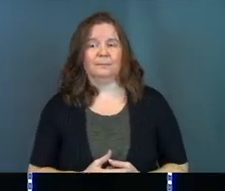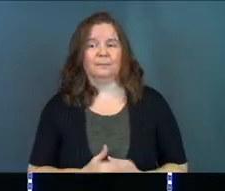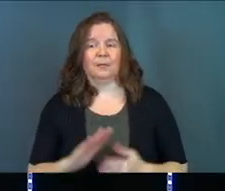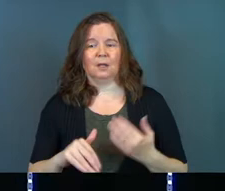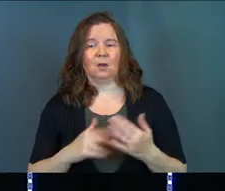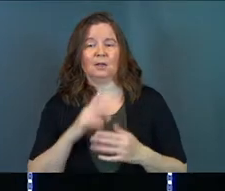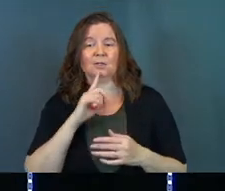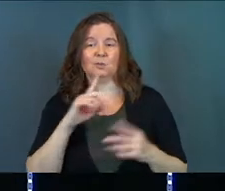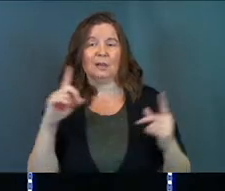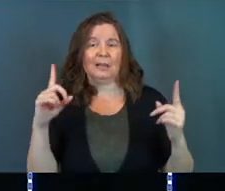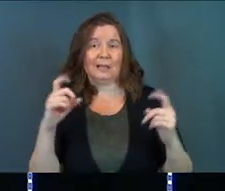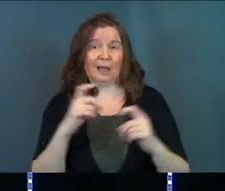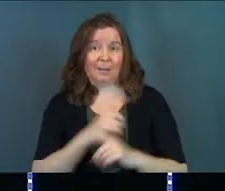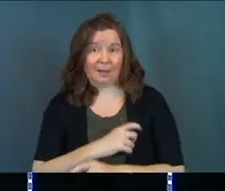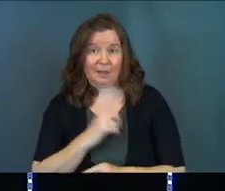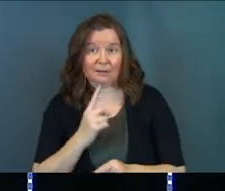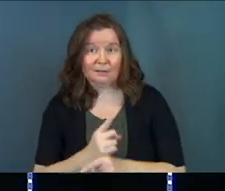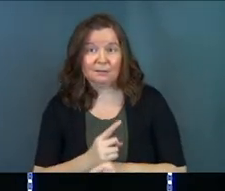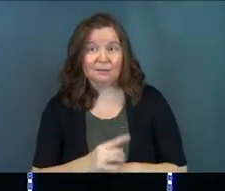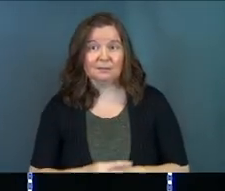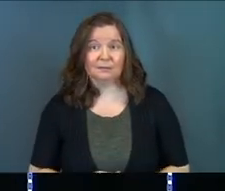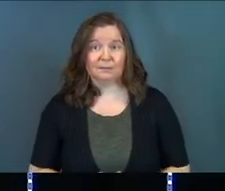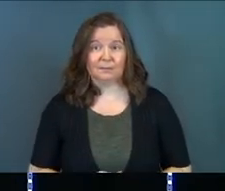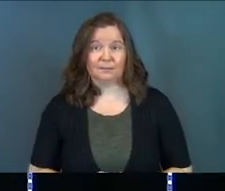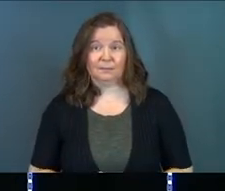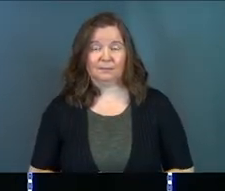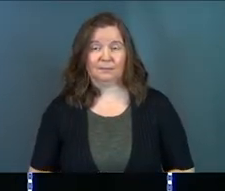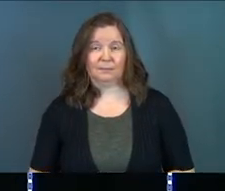And it all gets really complicated, isn't it?